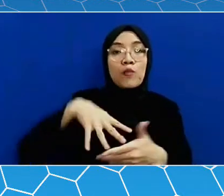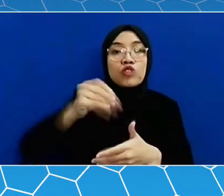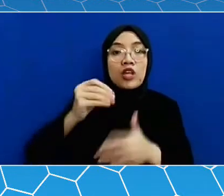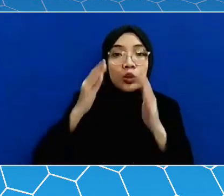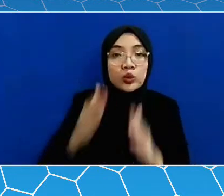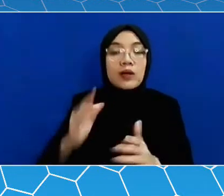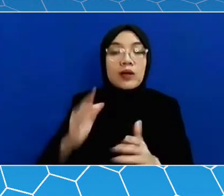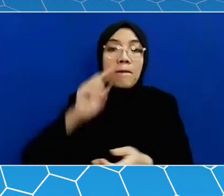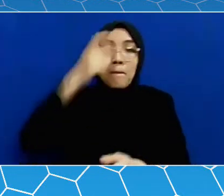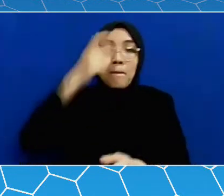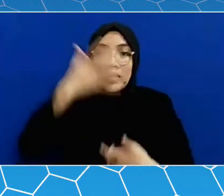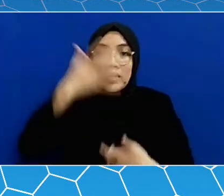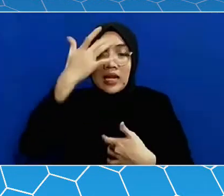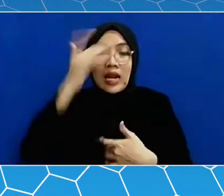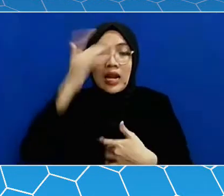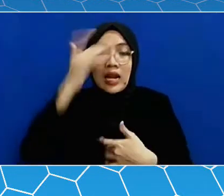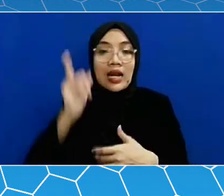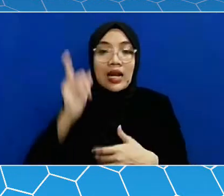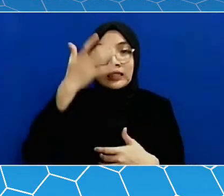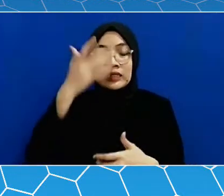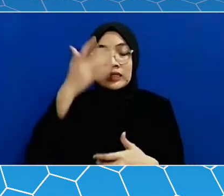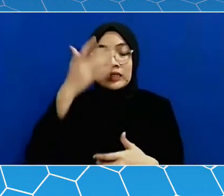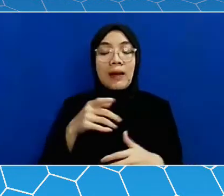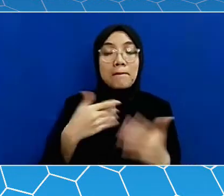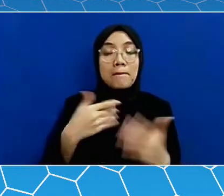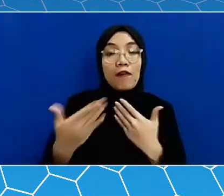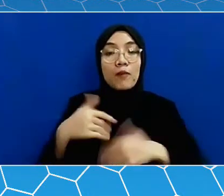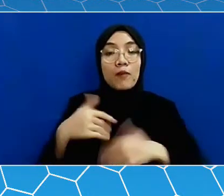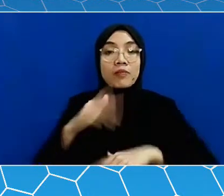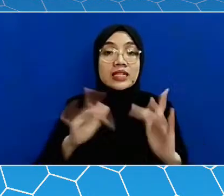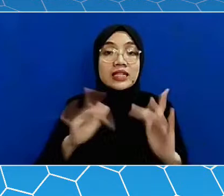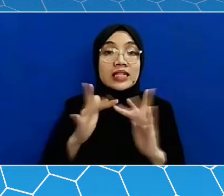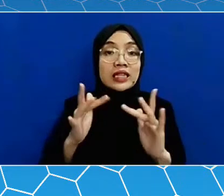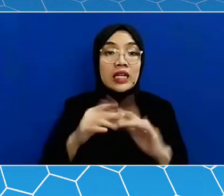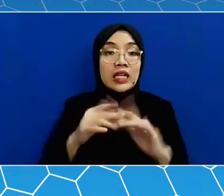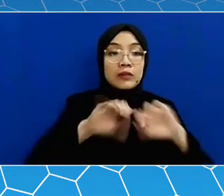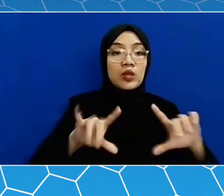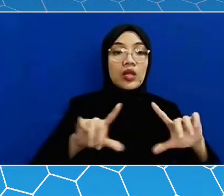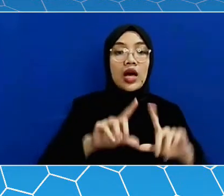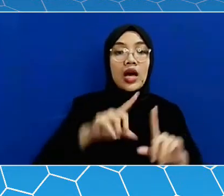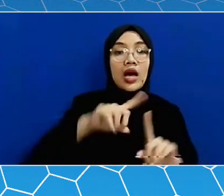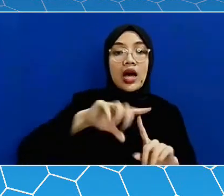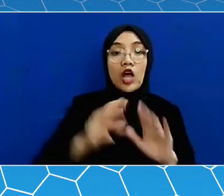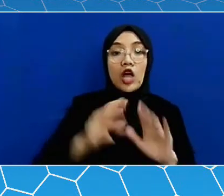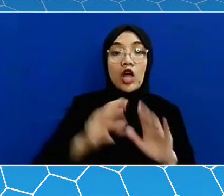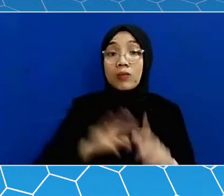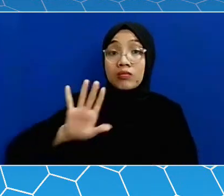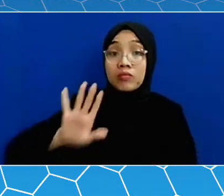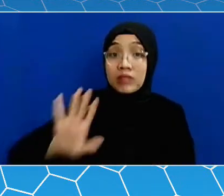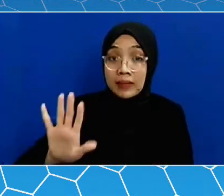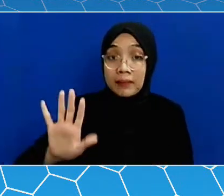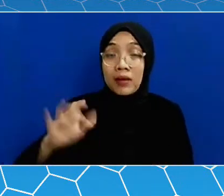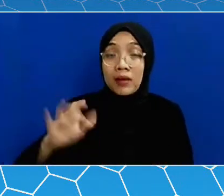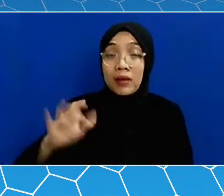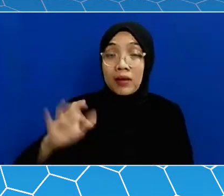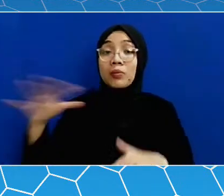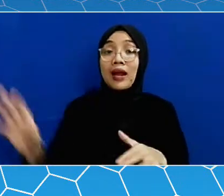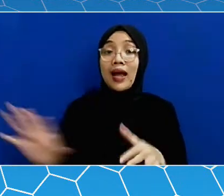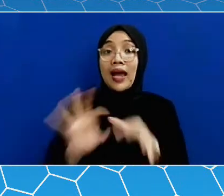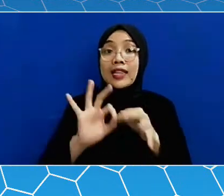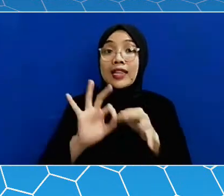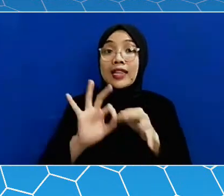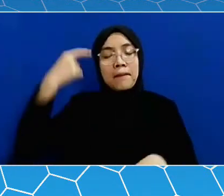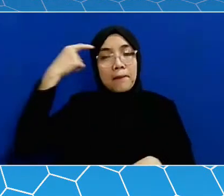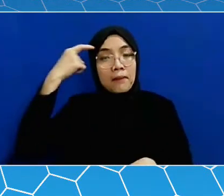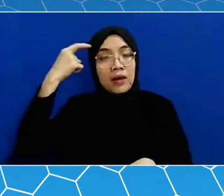digital platform called Atom5, associated with specialist clinical and regulatory knowledge, can support the